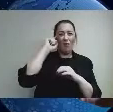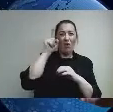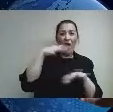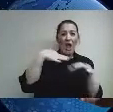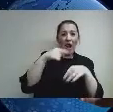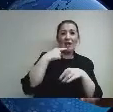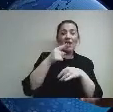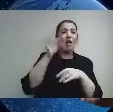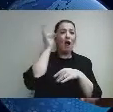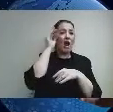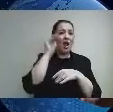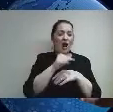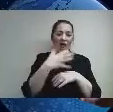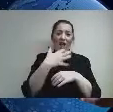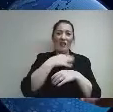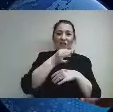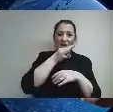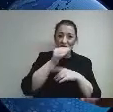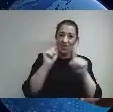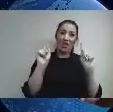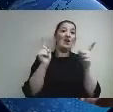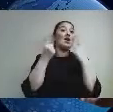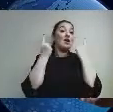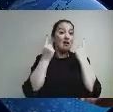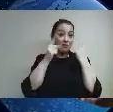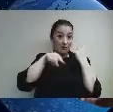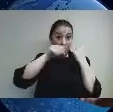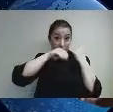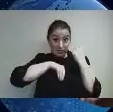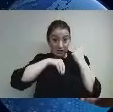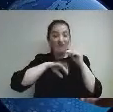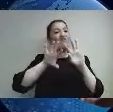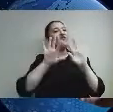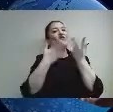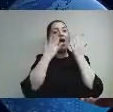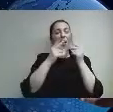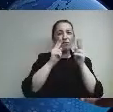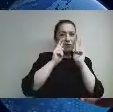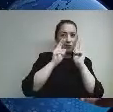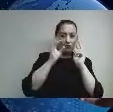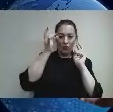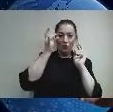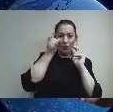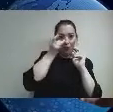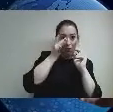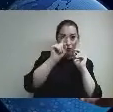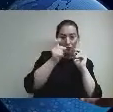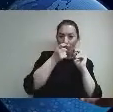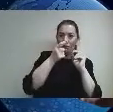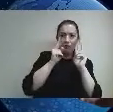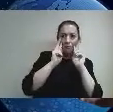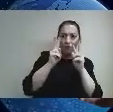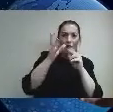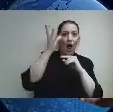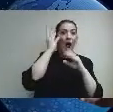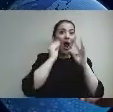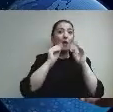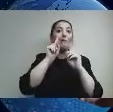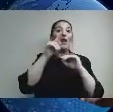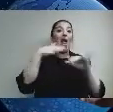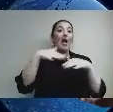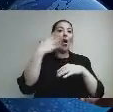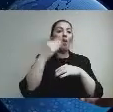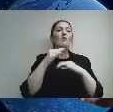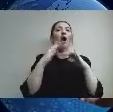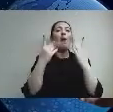themselves or individuals who have actually visible disabilities. I cannot use my